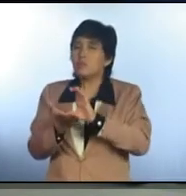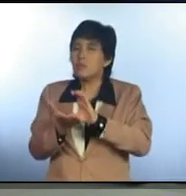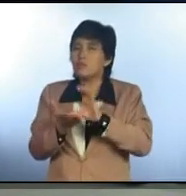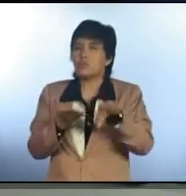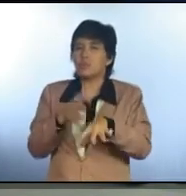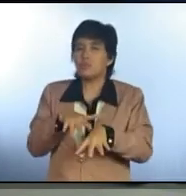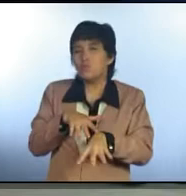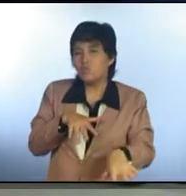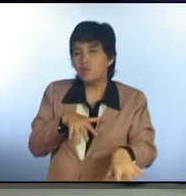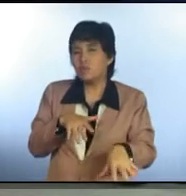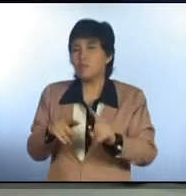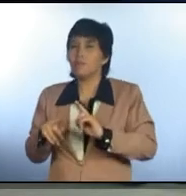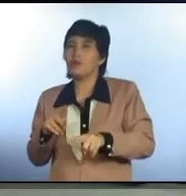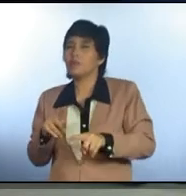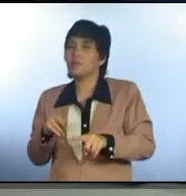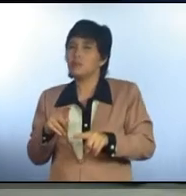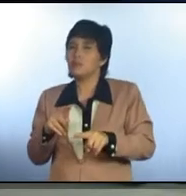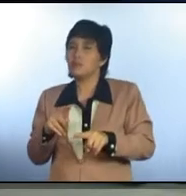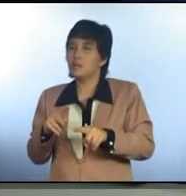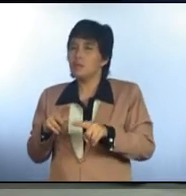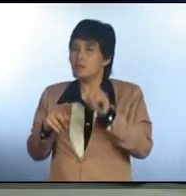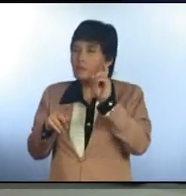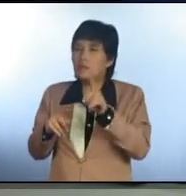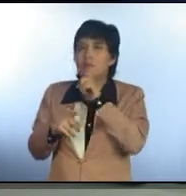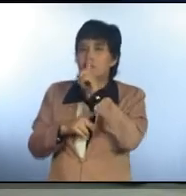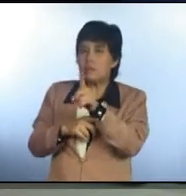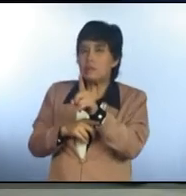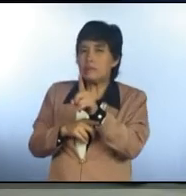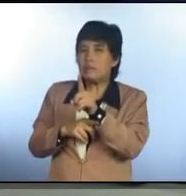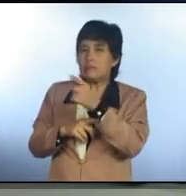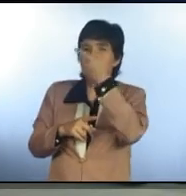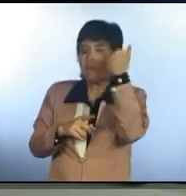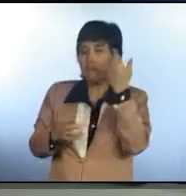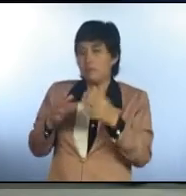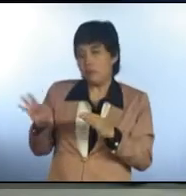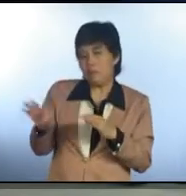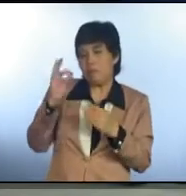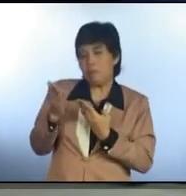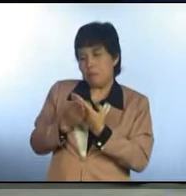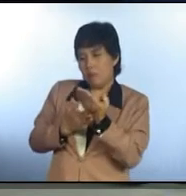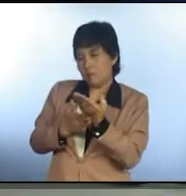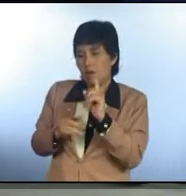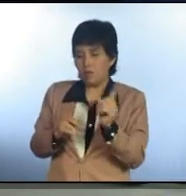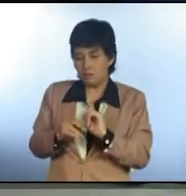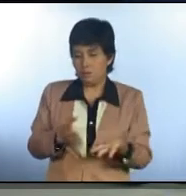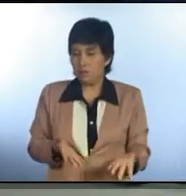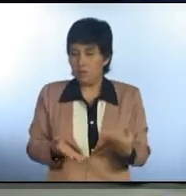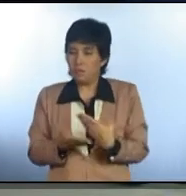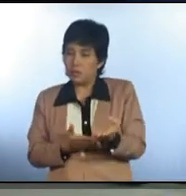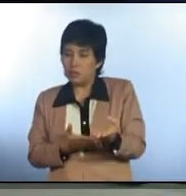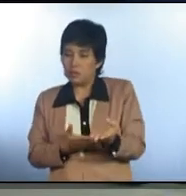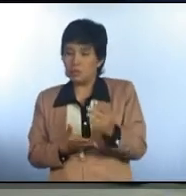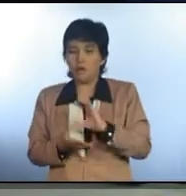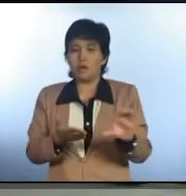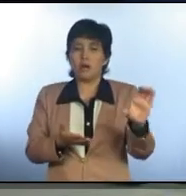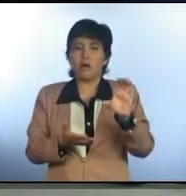root, but also the peripheral root actually does affect my choice of buying. Now, what is